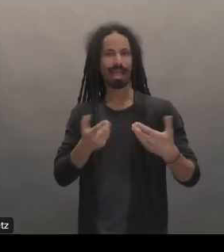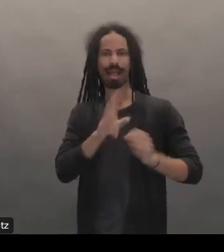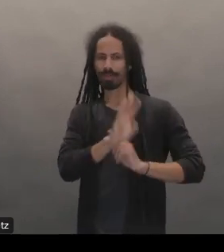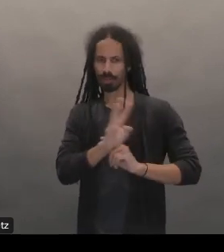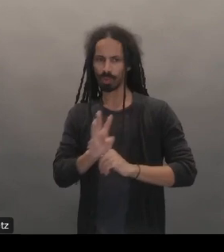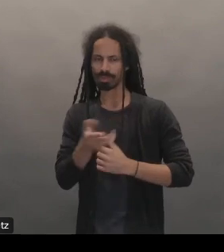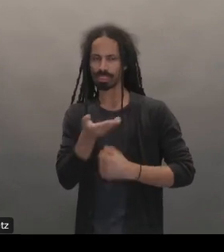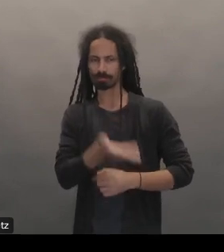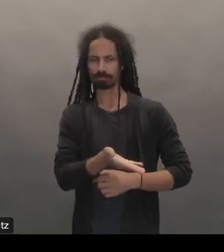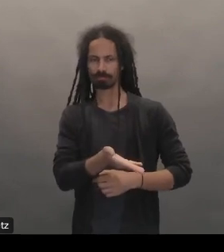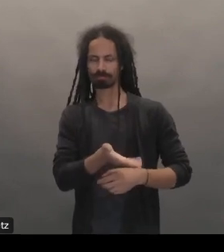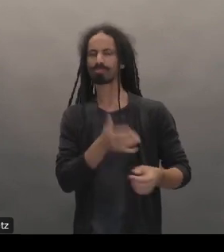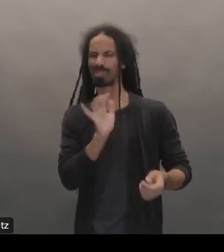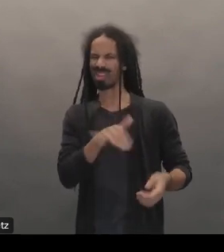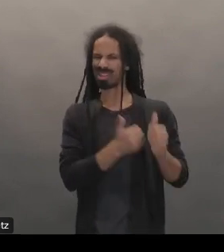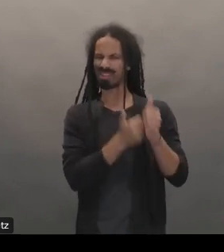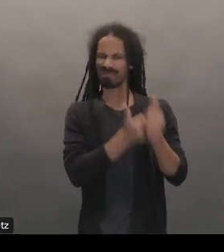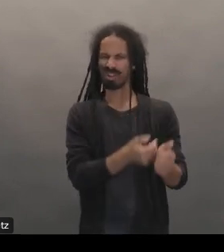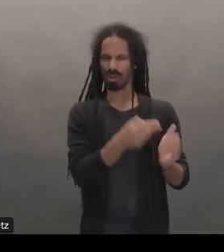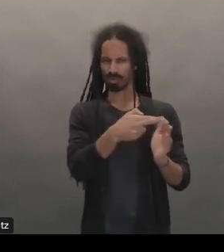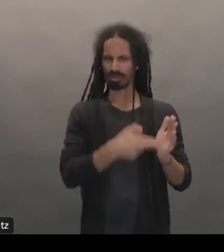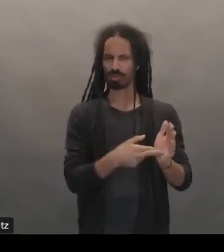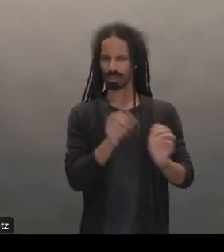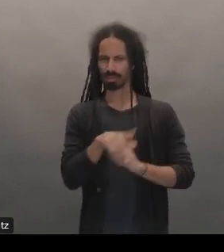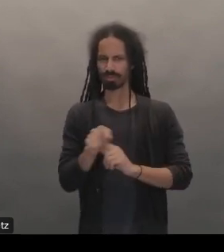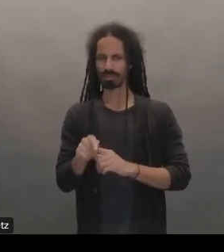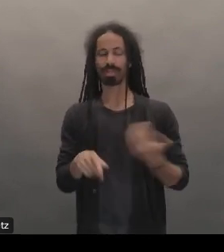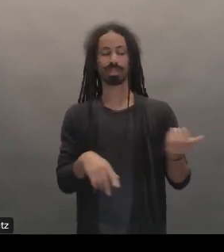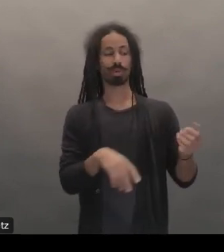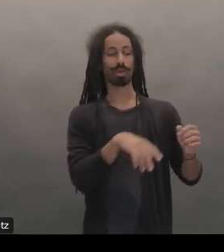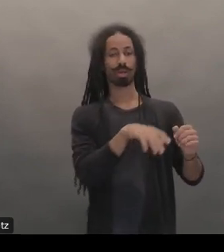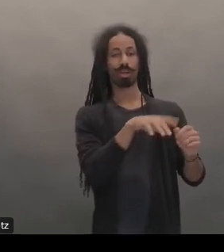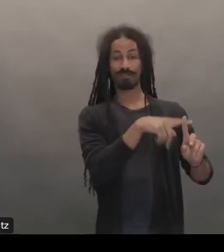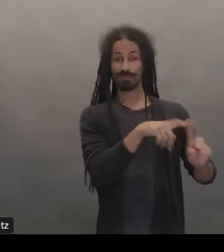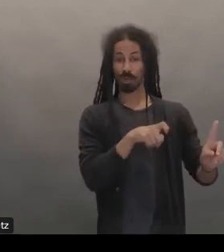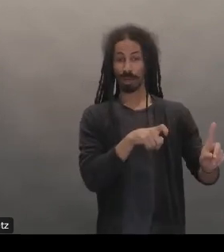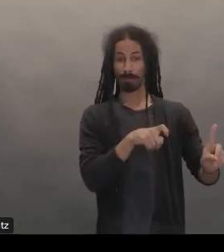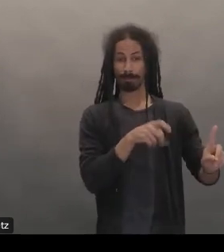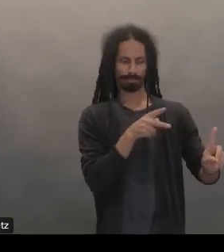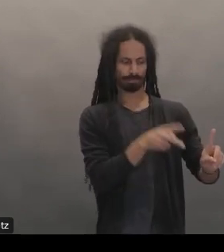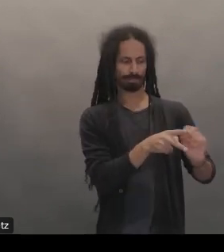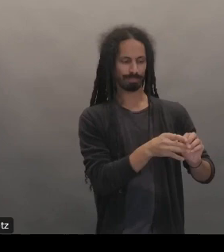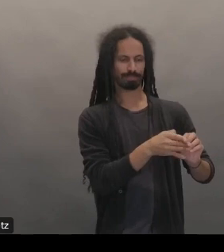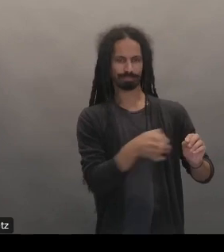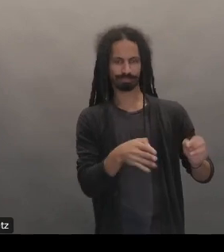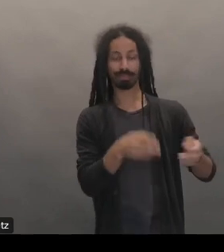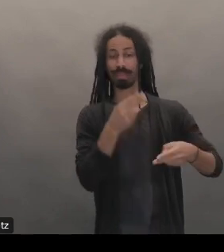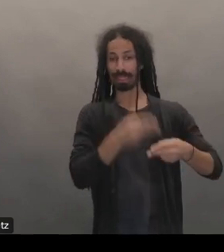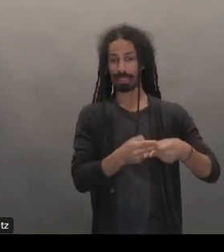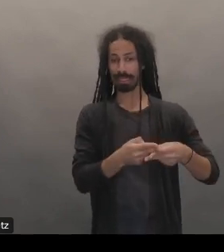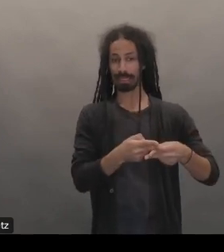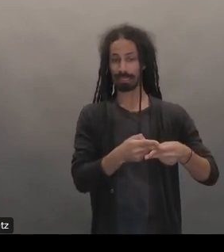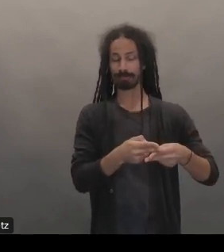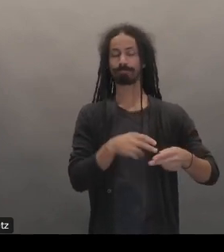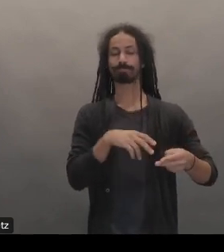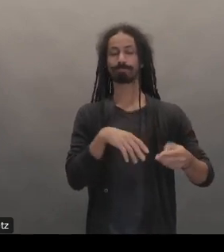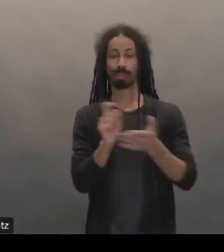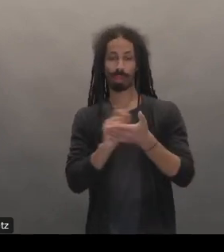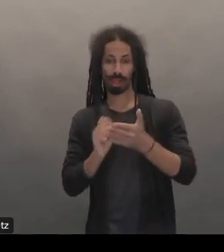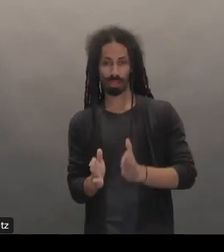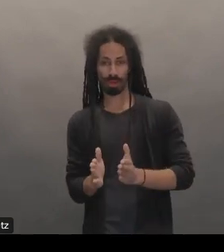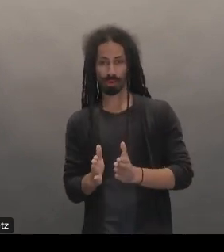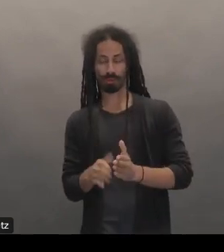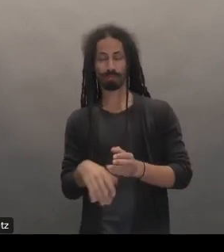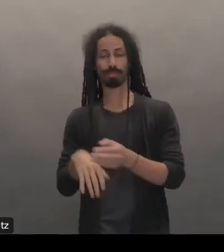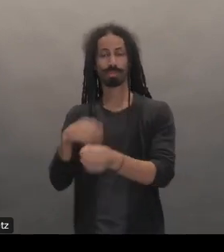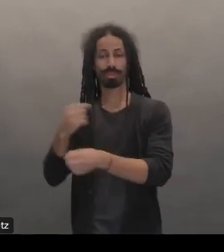followed after you write the from, then you write again, title, author,